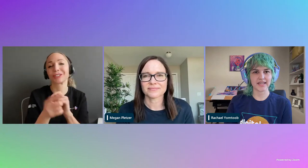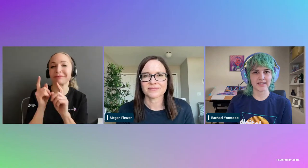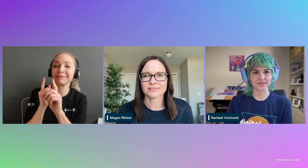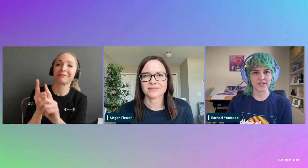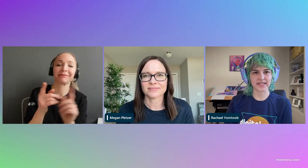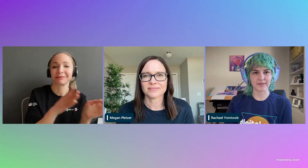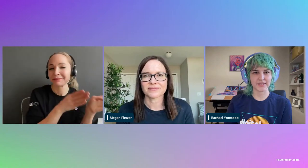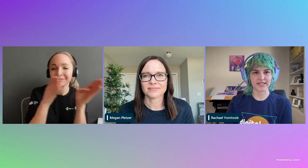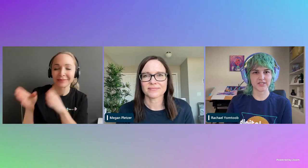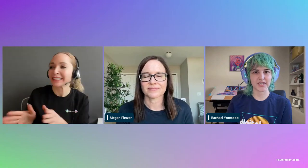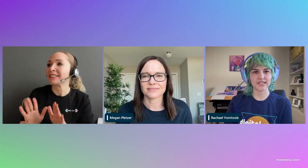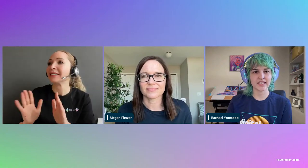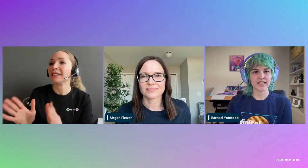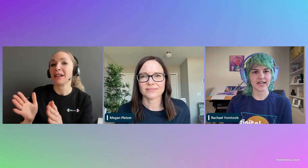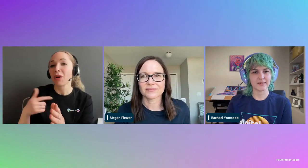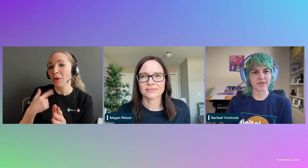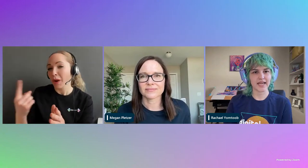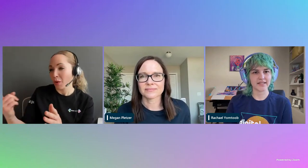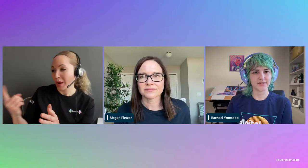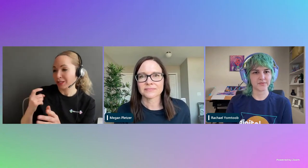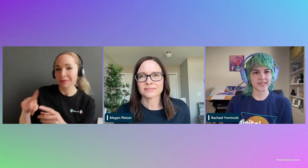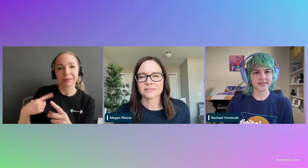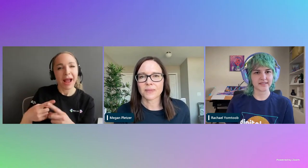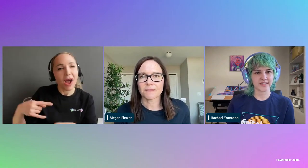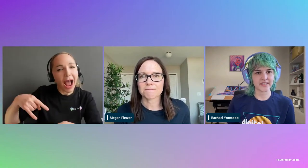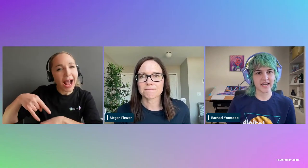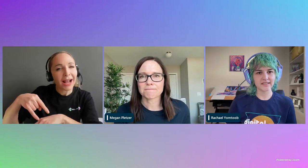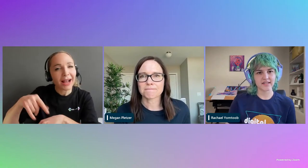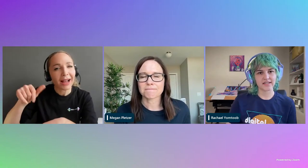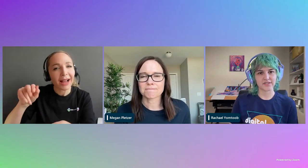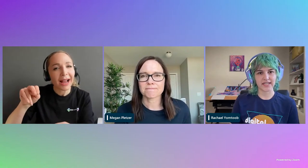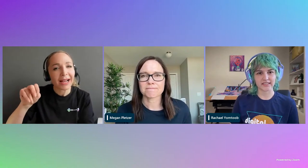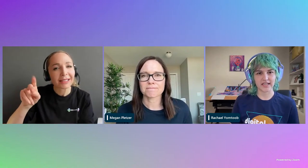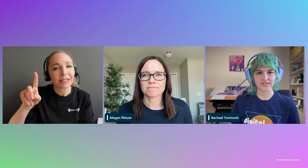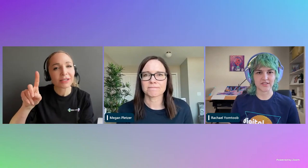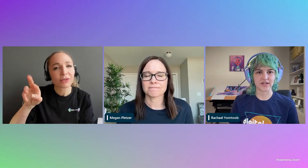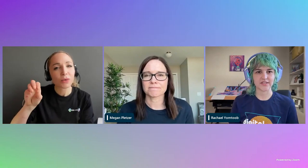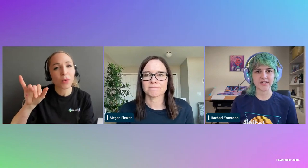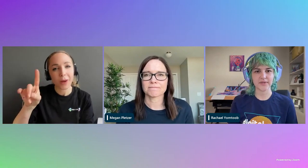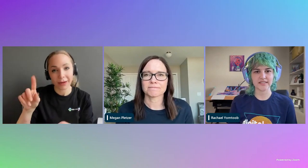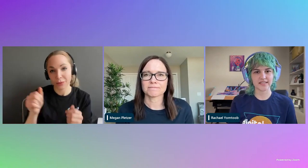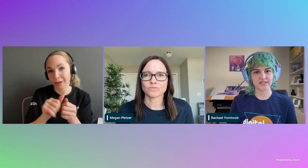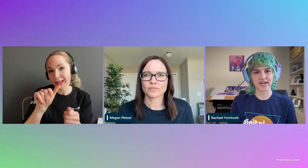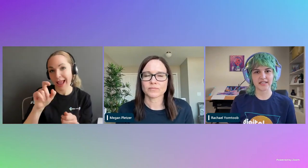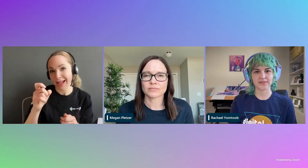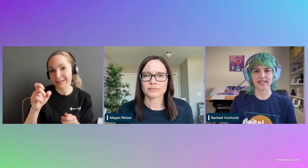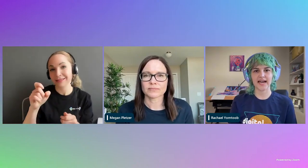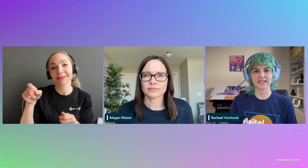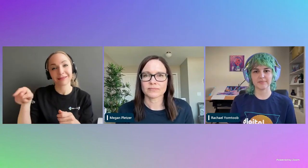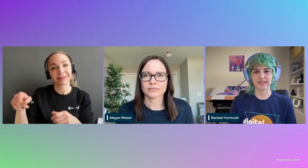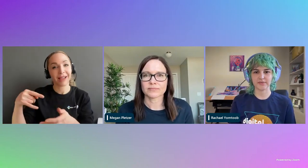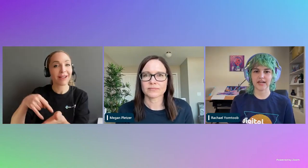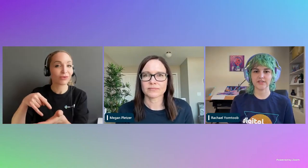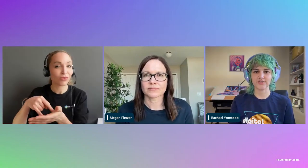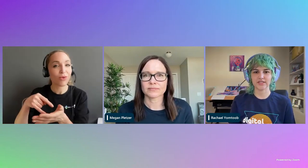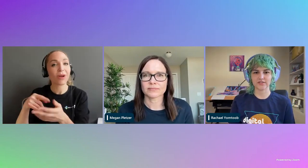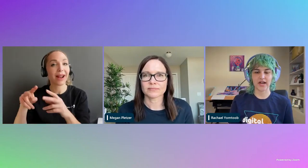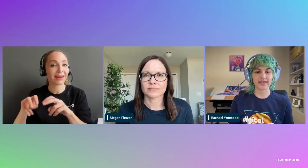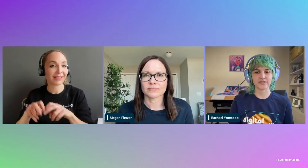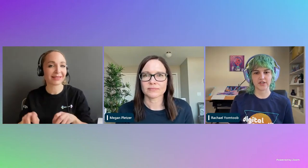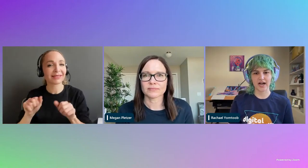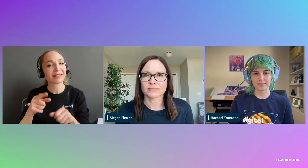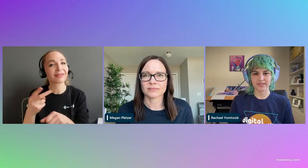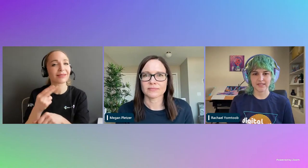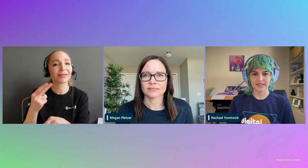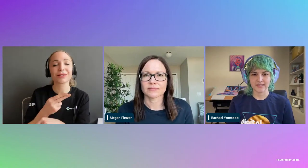about the Android application. And with the Axe Android Analyzer, are there any ways to interact with the Axe button without using